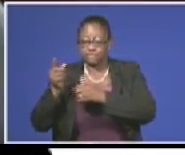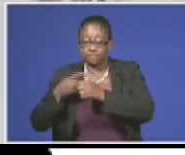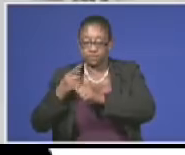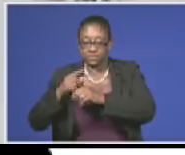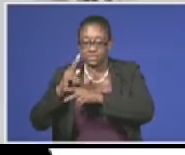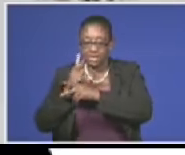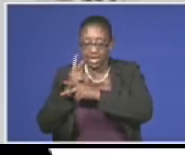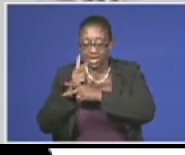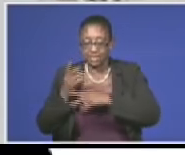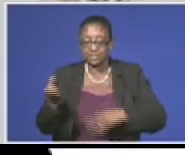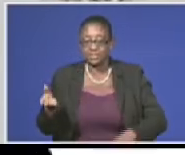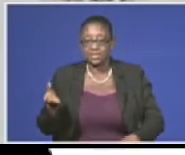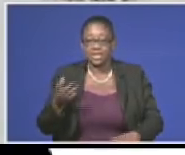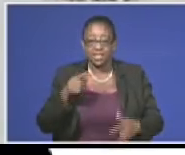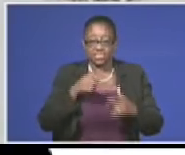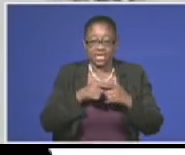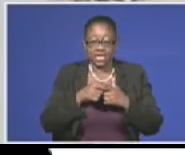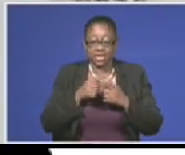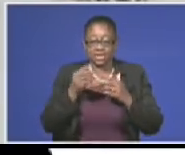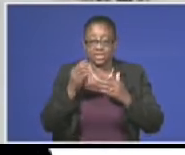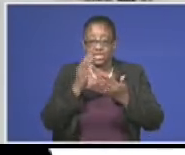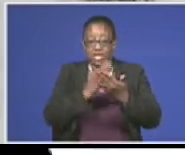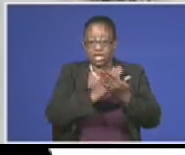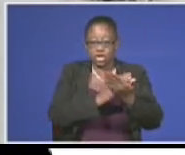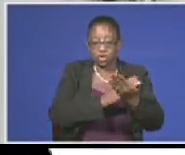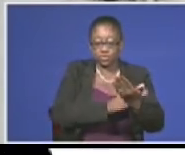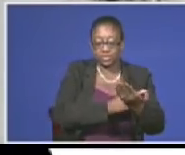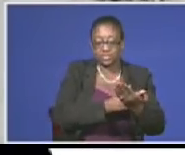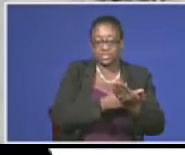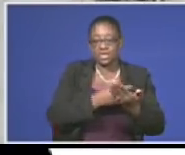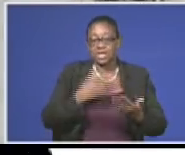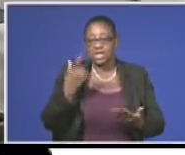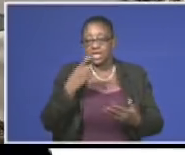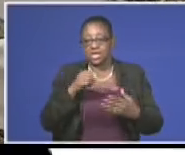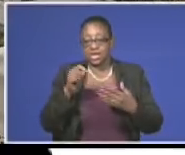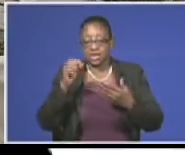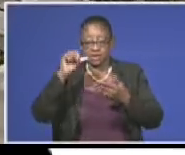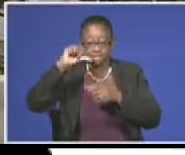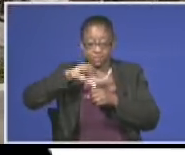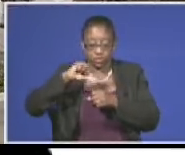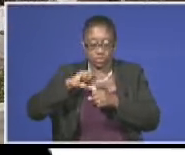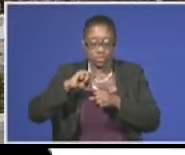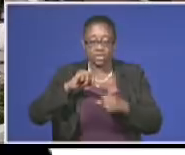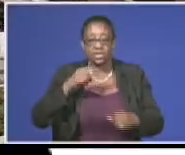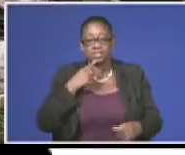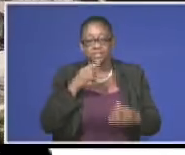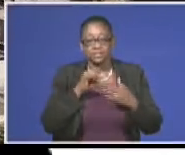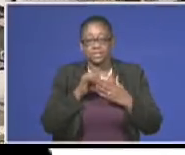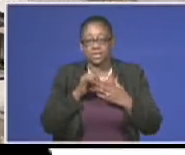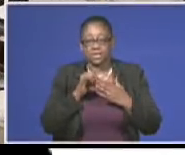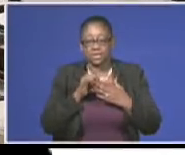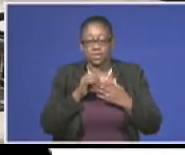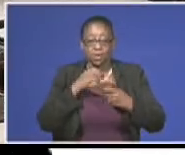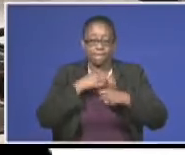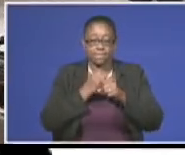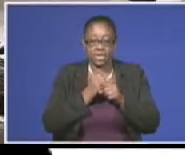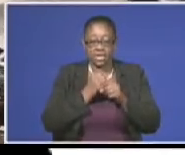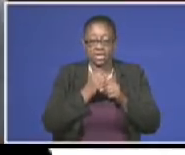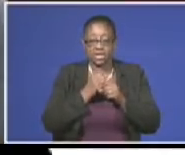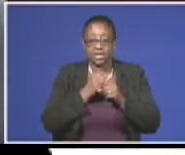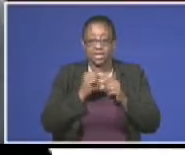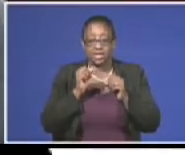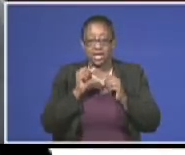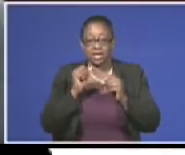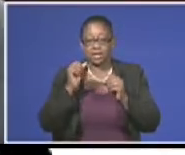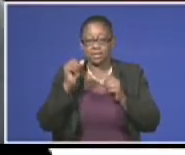to the grid. He says the increase in overall efficiency and increase in fuel efficiency as a result of the new equipment will drive the cost of energy